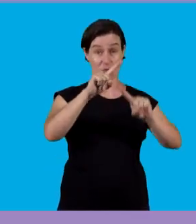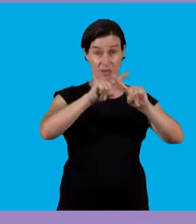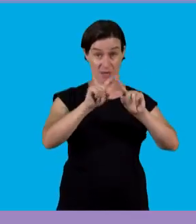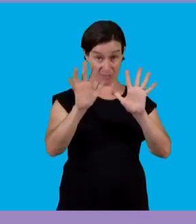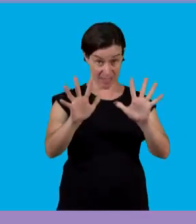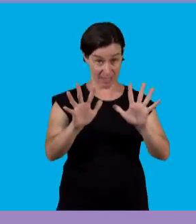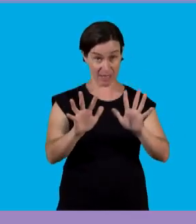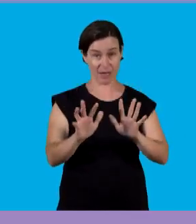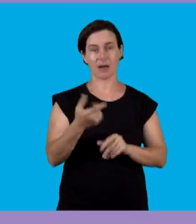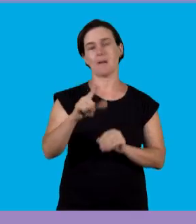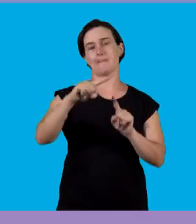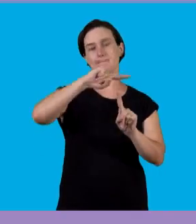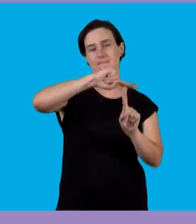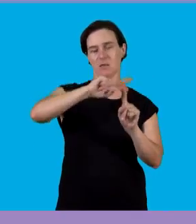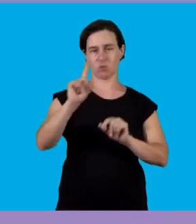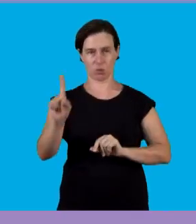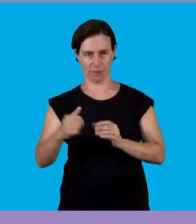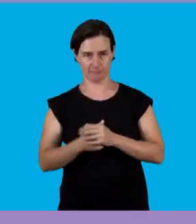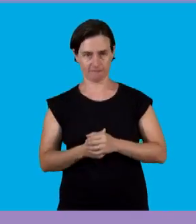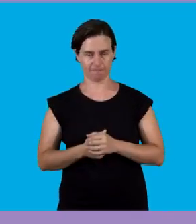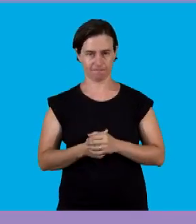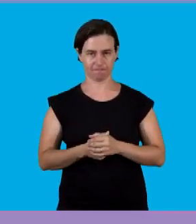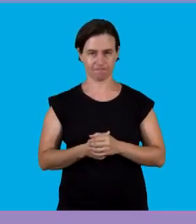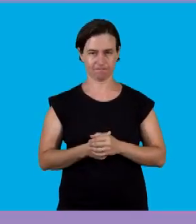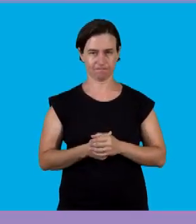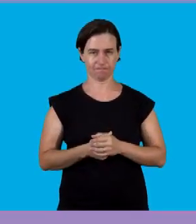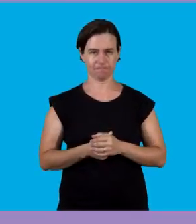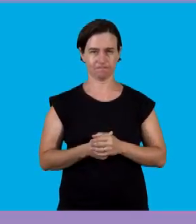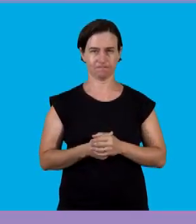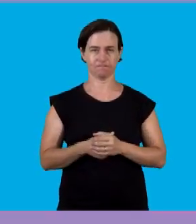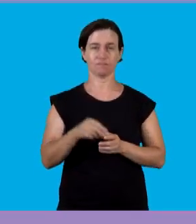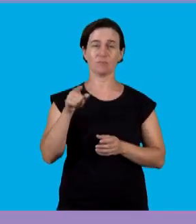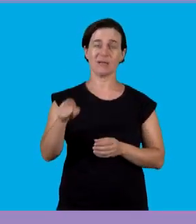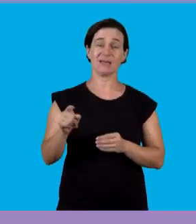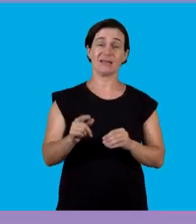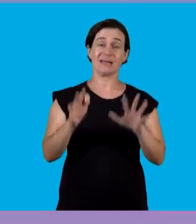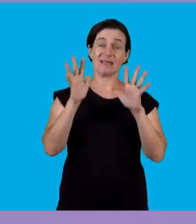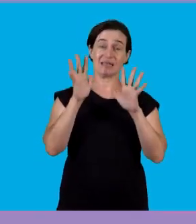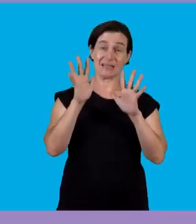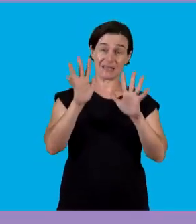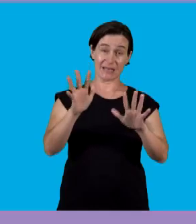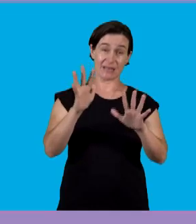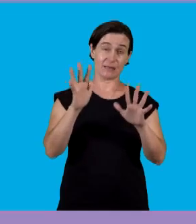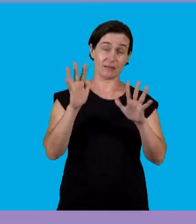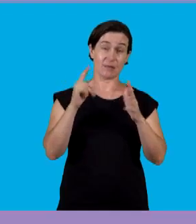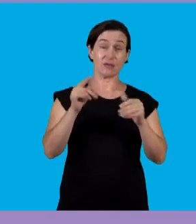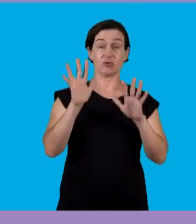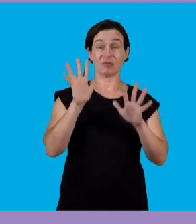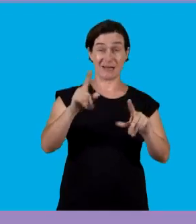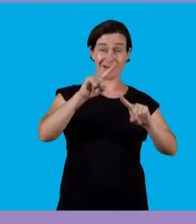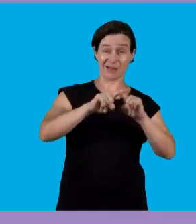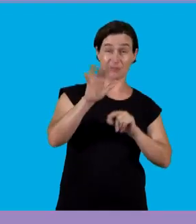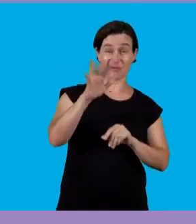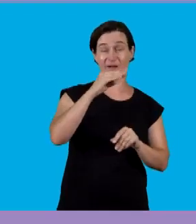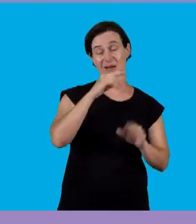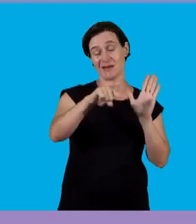adding 1. So we are going to multiply 10 by negative 5, which gives us a negative 50. And when we add 1, that